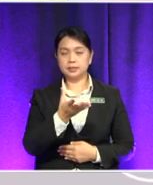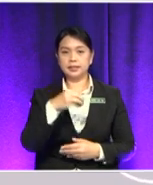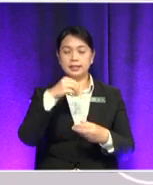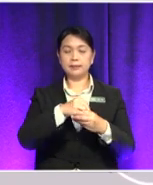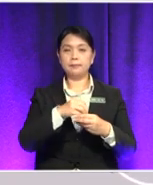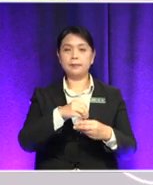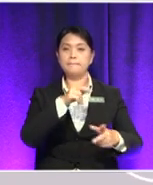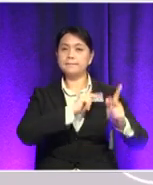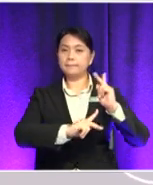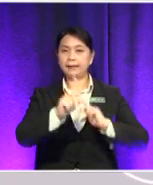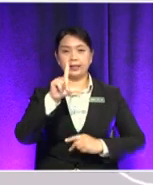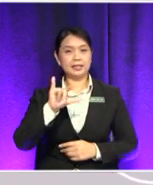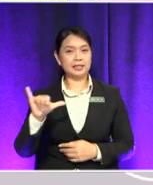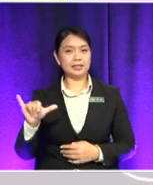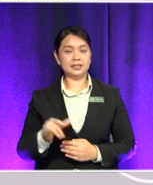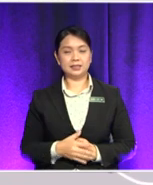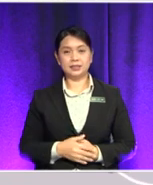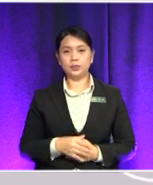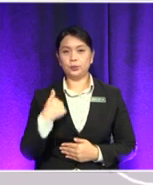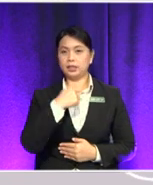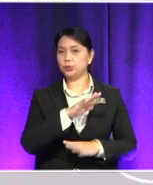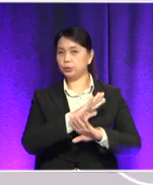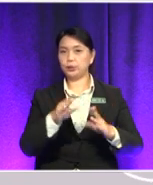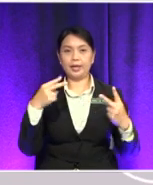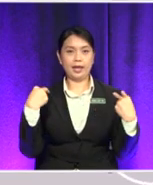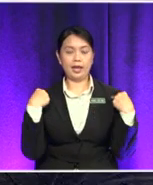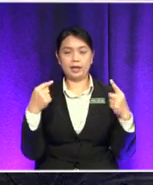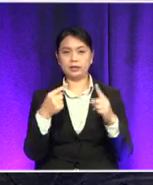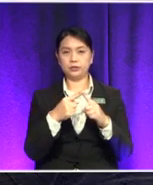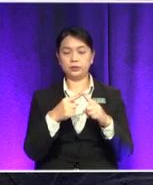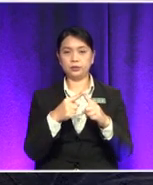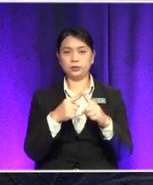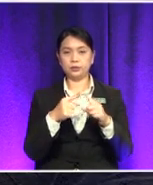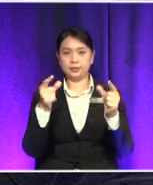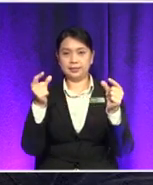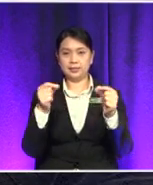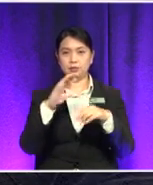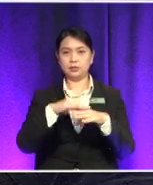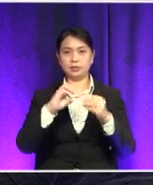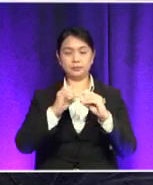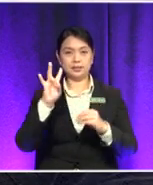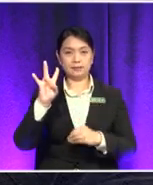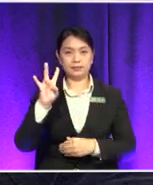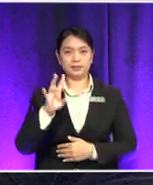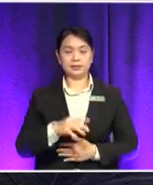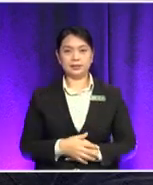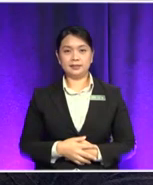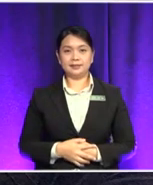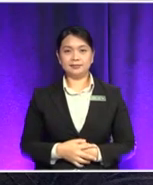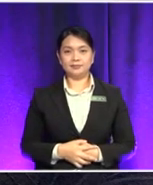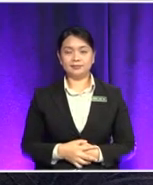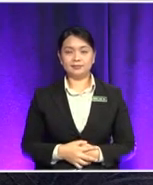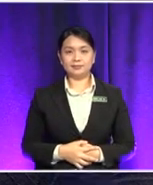polite way. So we don't have to stick on number 7. So put it away. No. Put it away. There